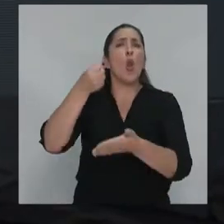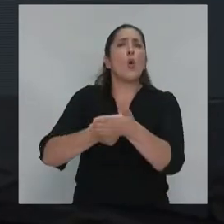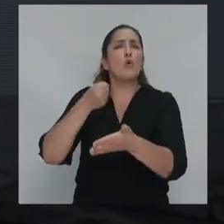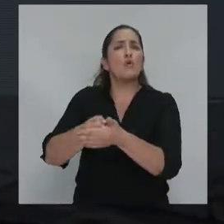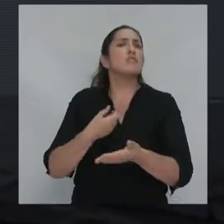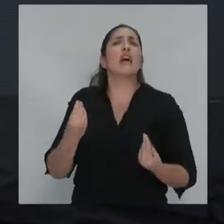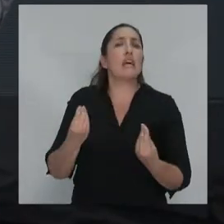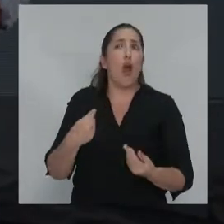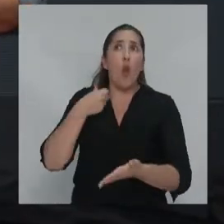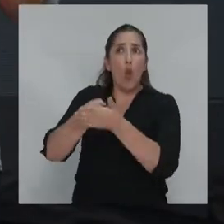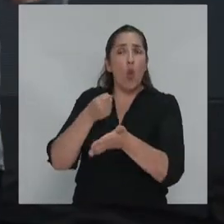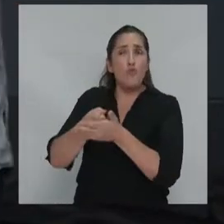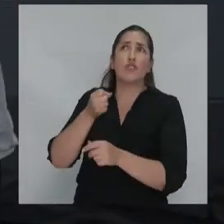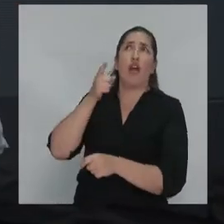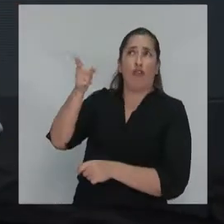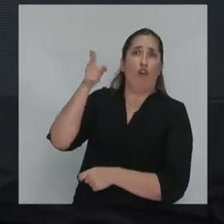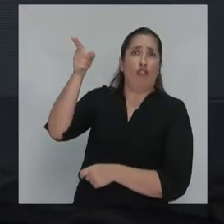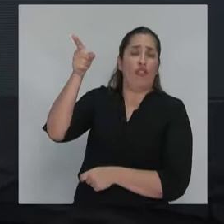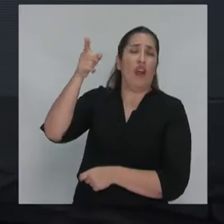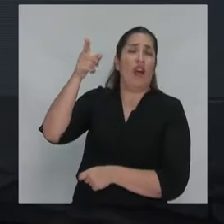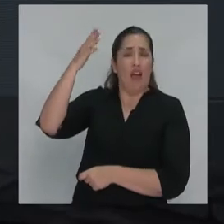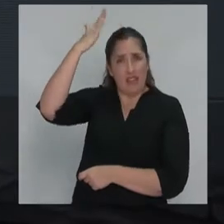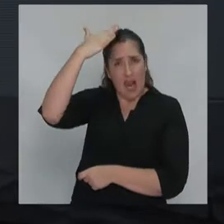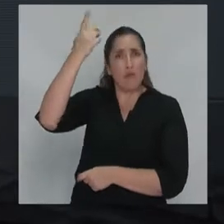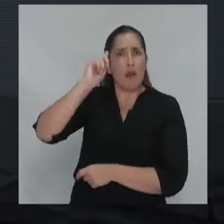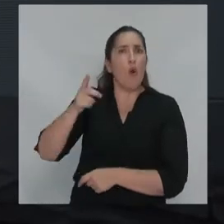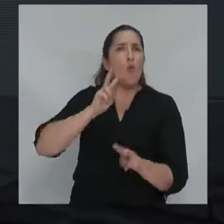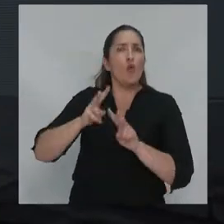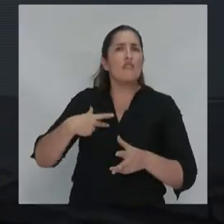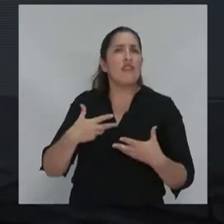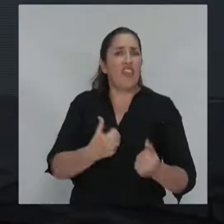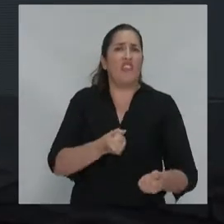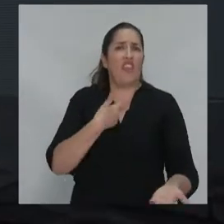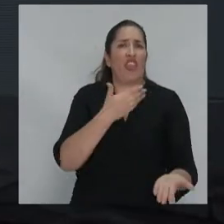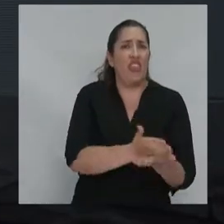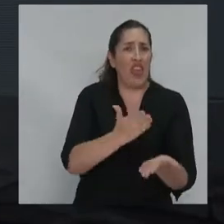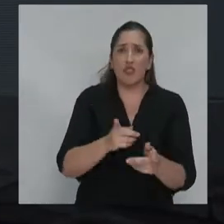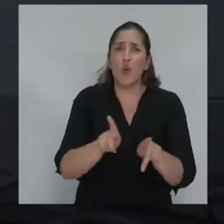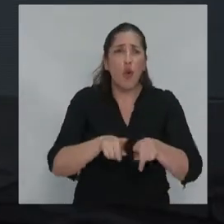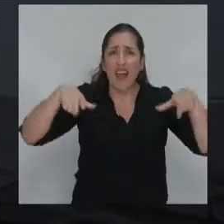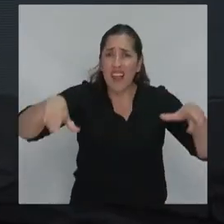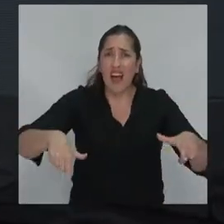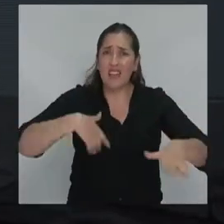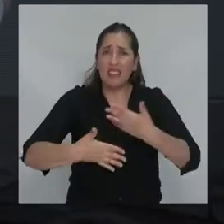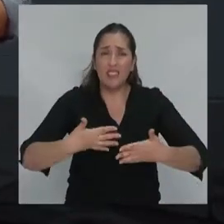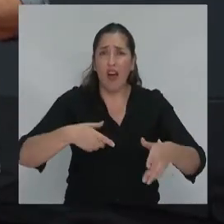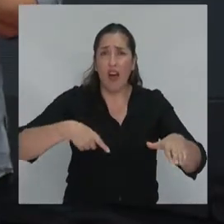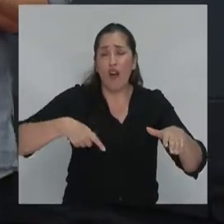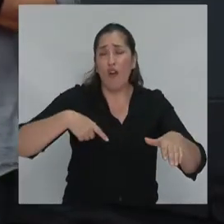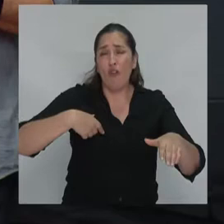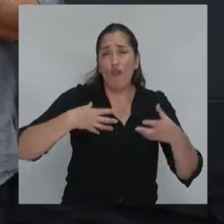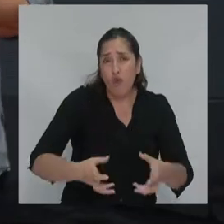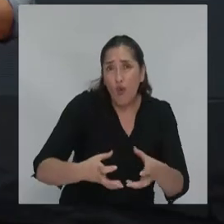rights. But we will also lead an attack just like on a football field, not just defense. Attack. An attack for